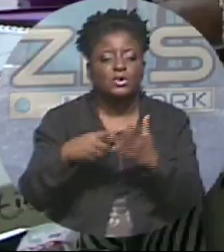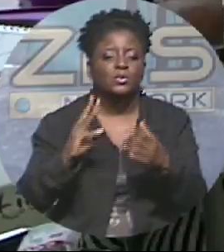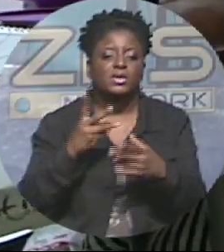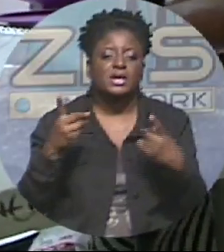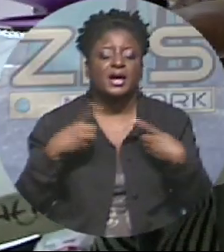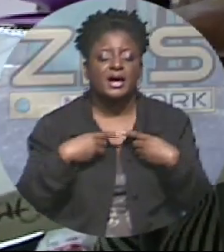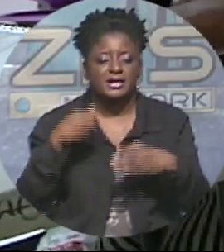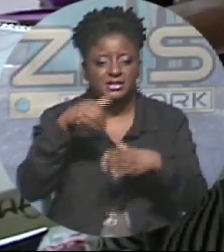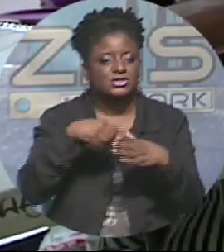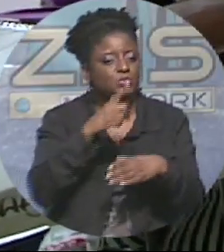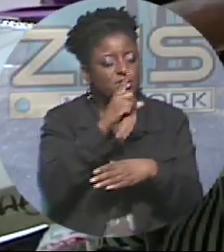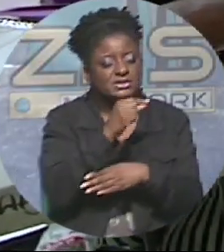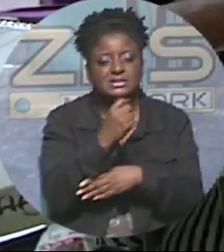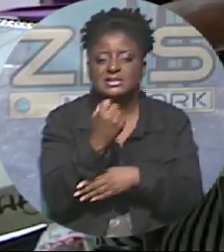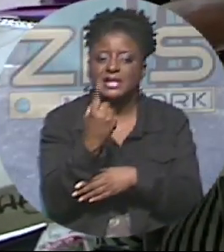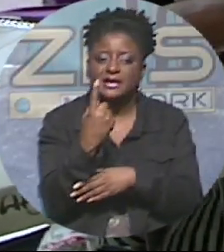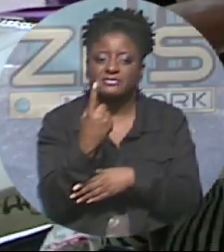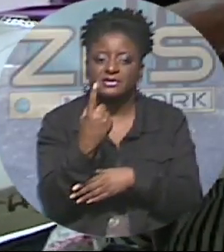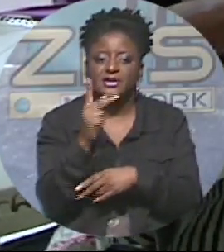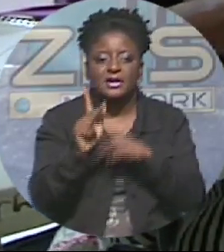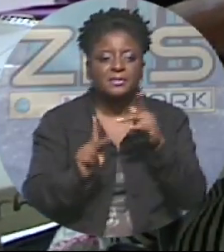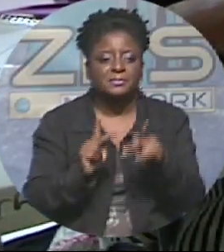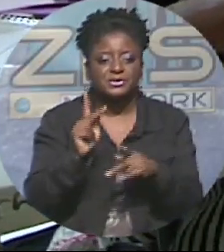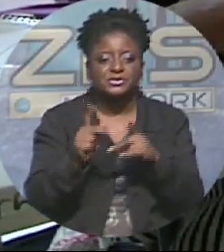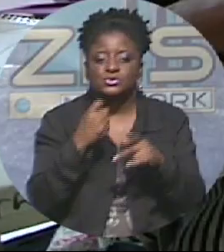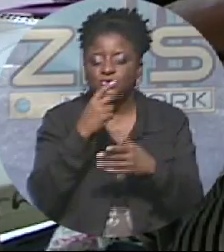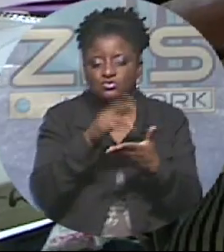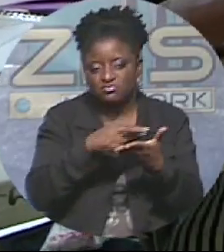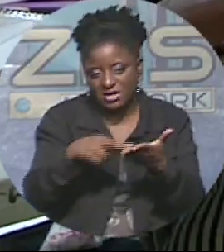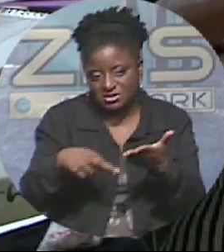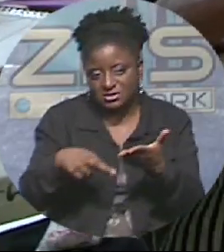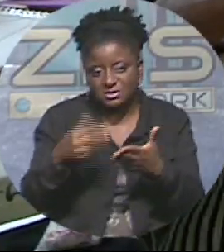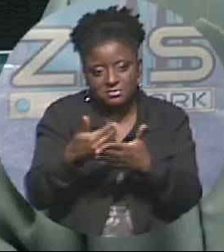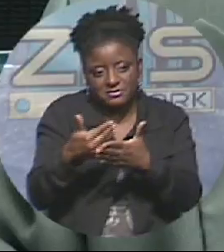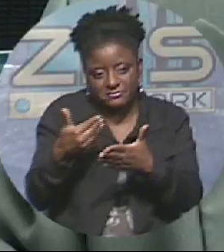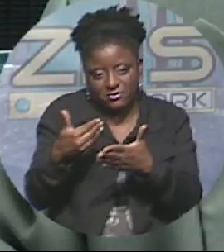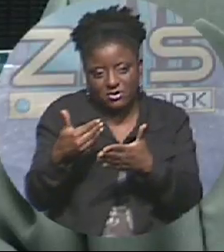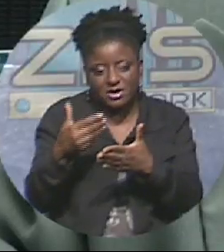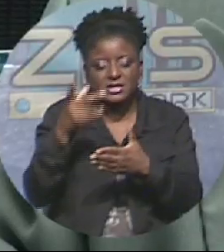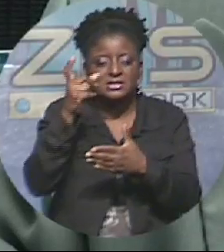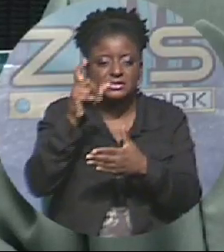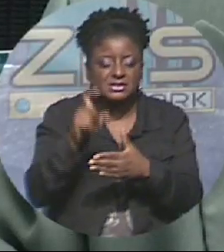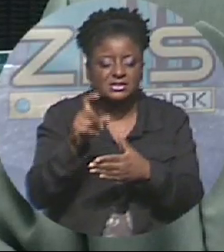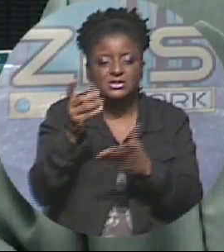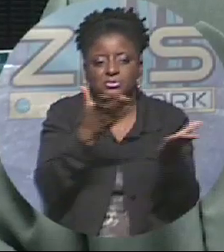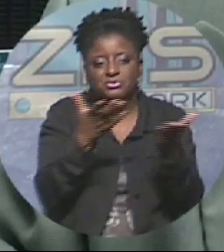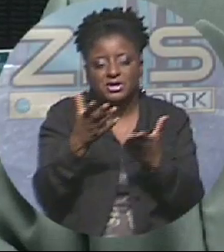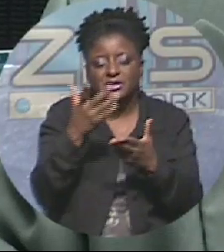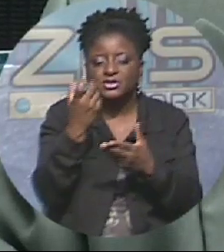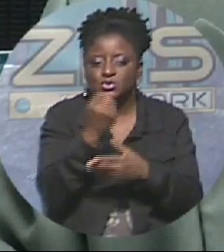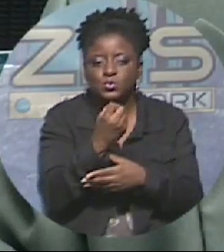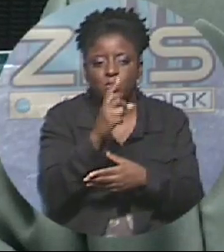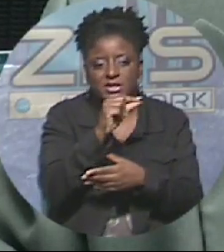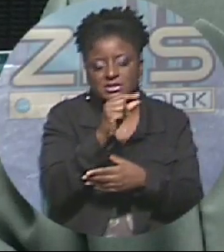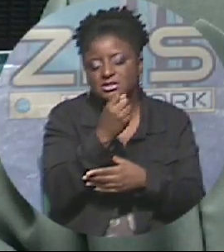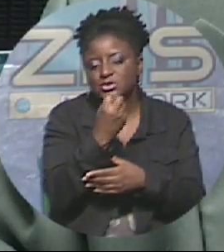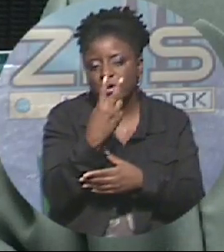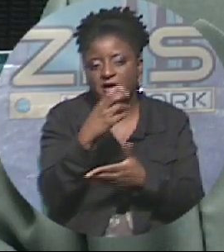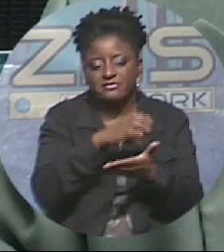in 2011. Persons who registered before simply need to bring their 2012 card.